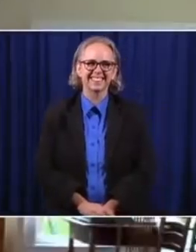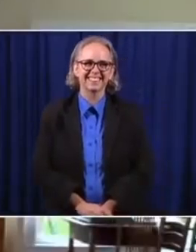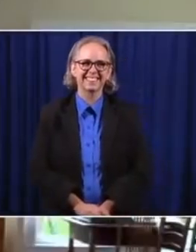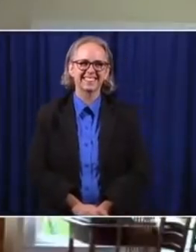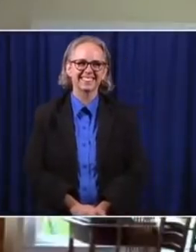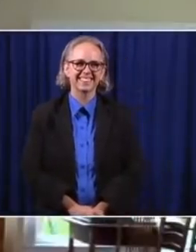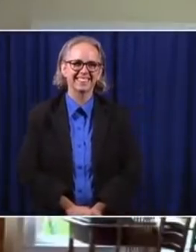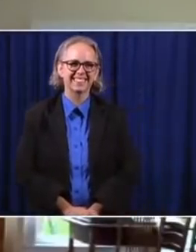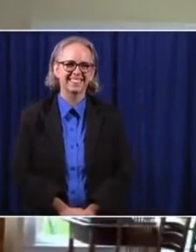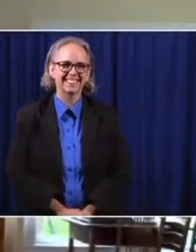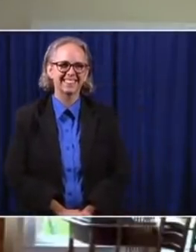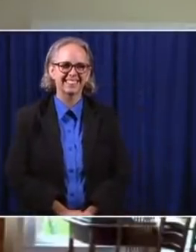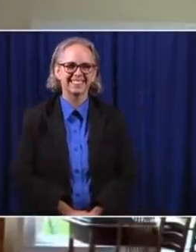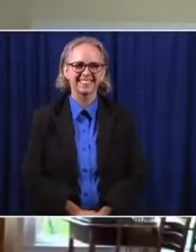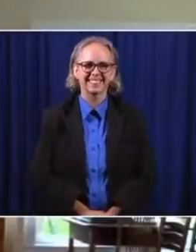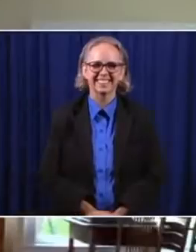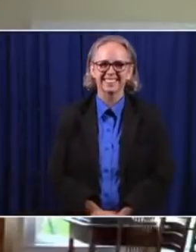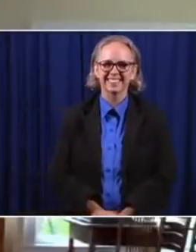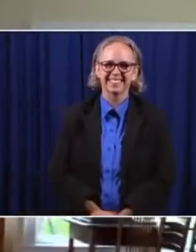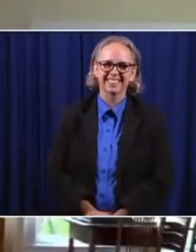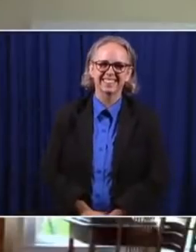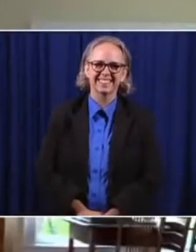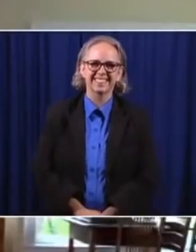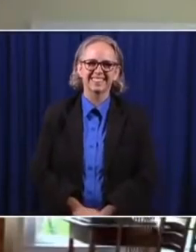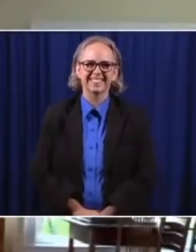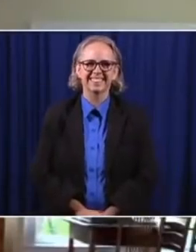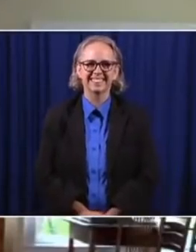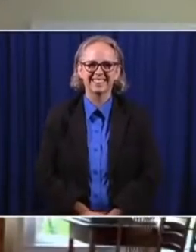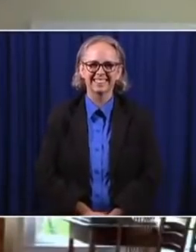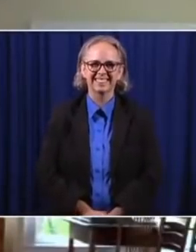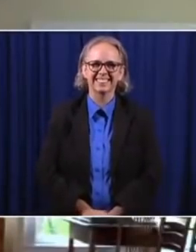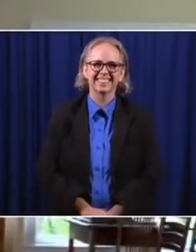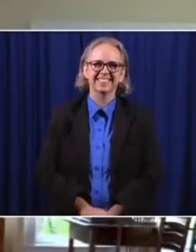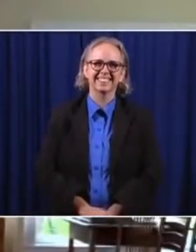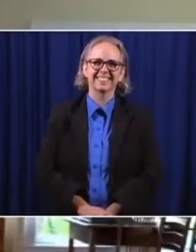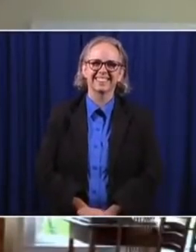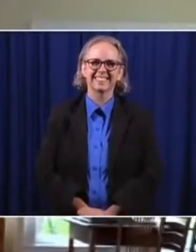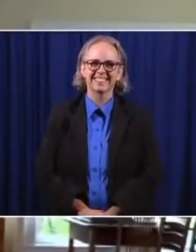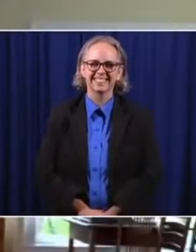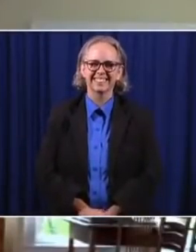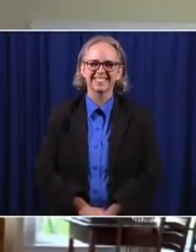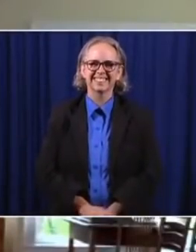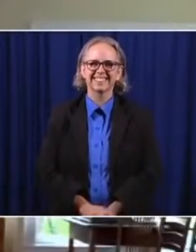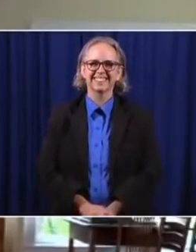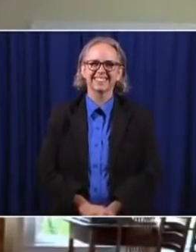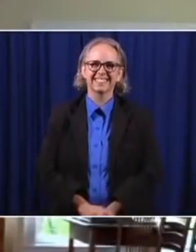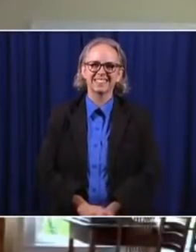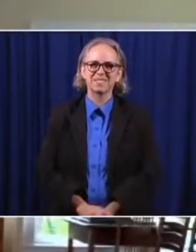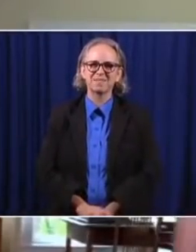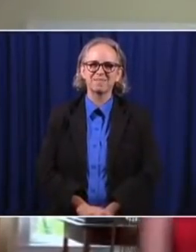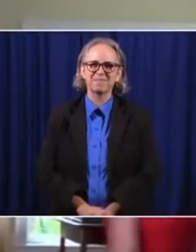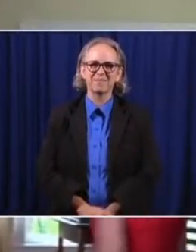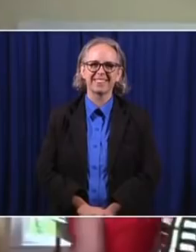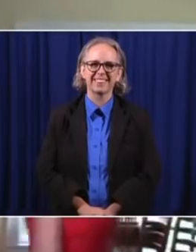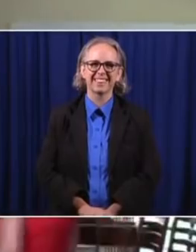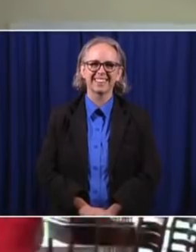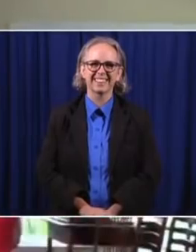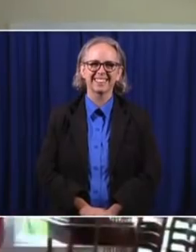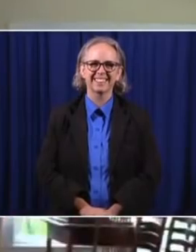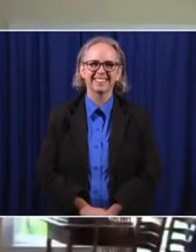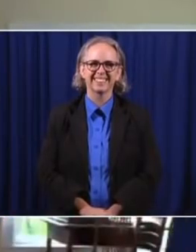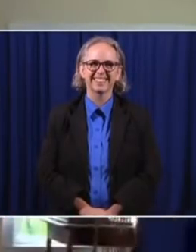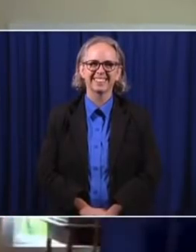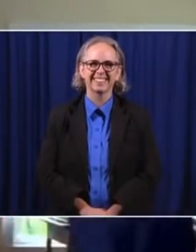at the podium there, and the interpreter has just popped up on the right side. So while I have you, Jeff, were you able to talk with